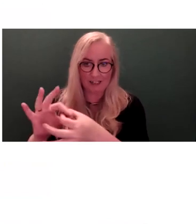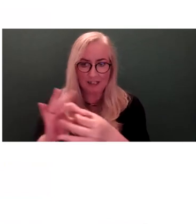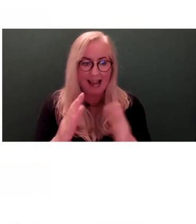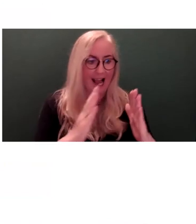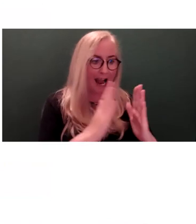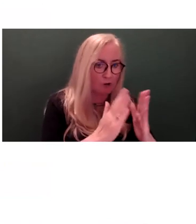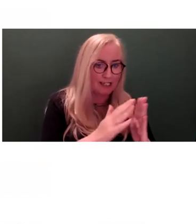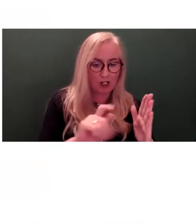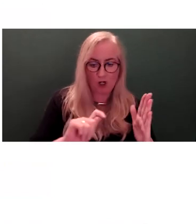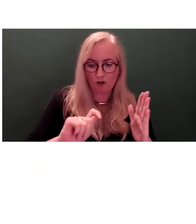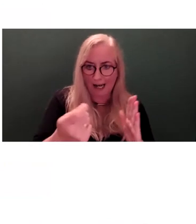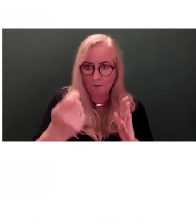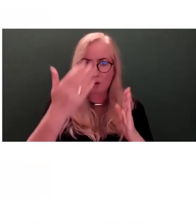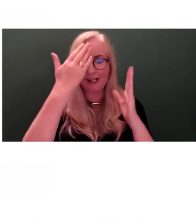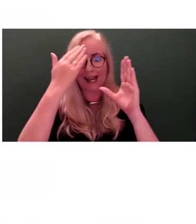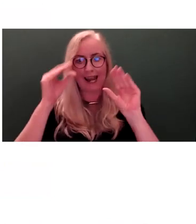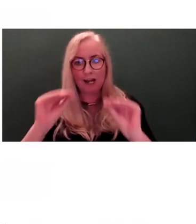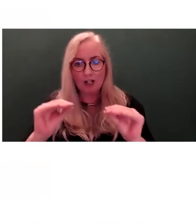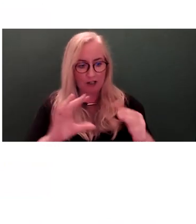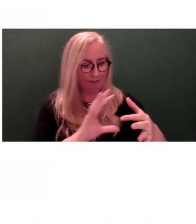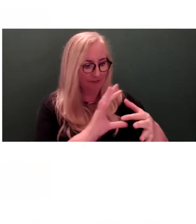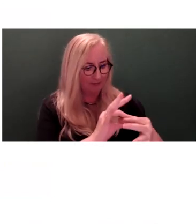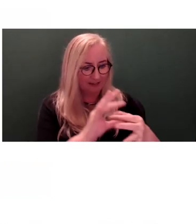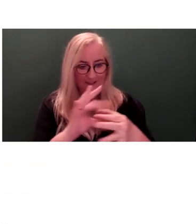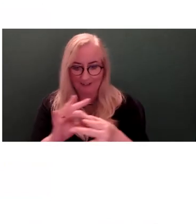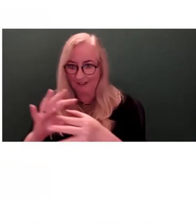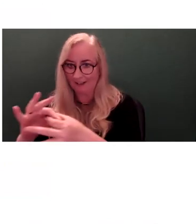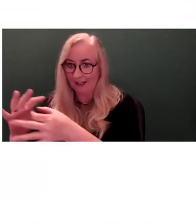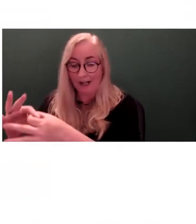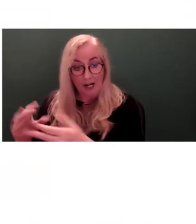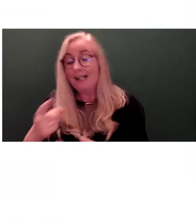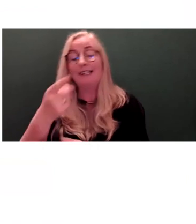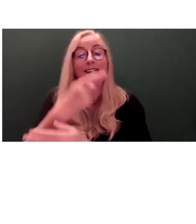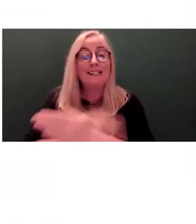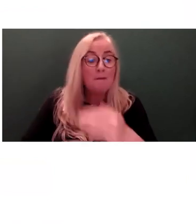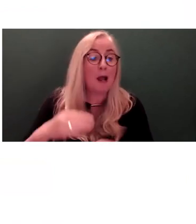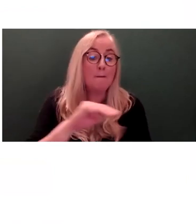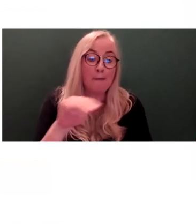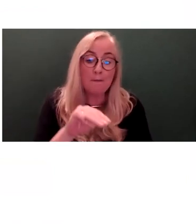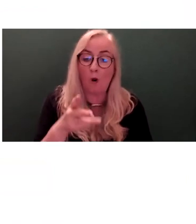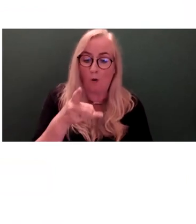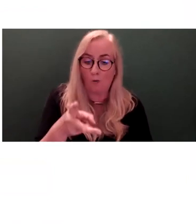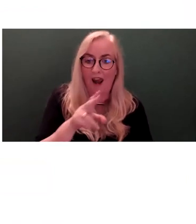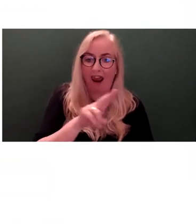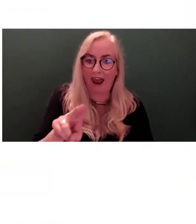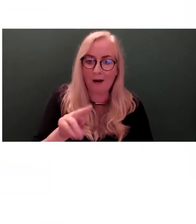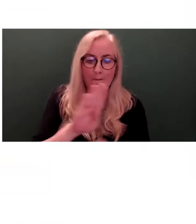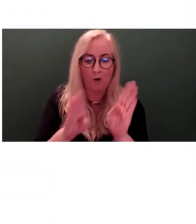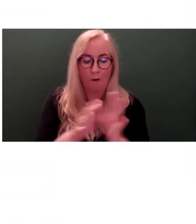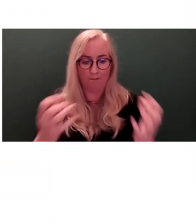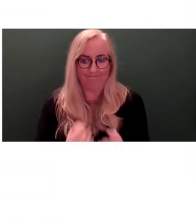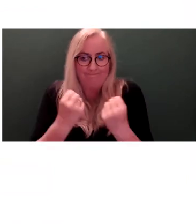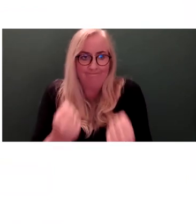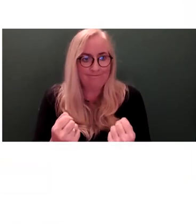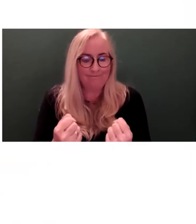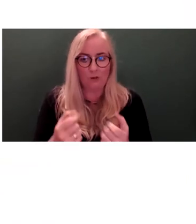transport, education, all of those various items, disabled people are actually not going to be empowered to be able to take up